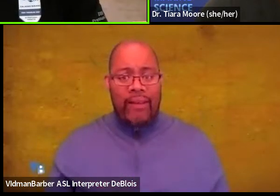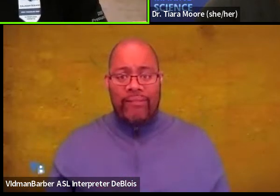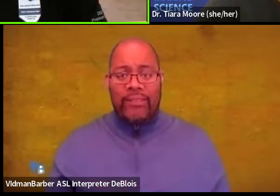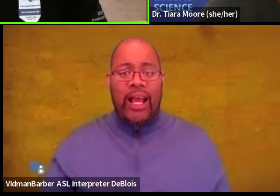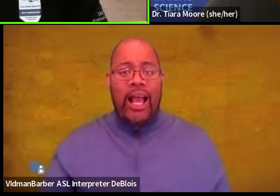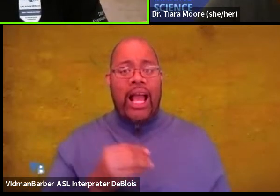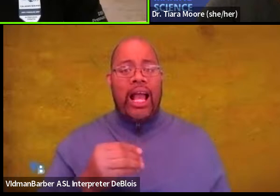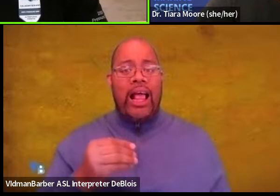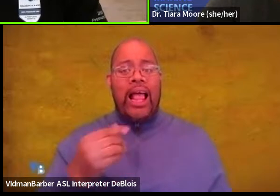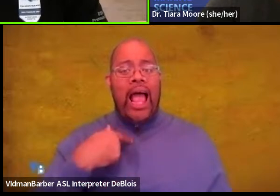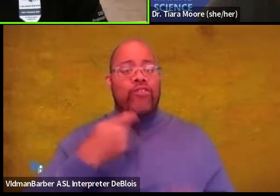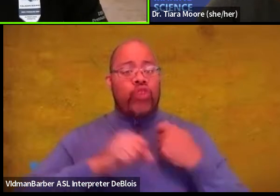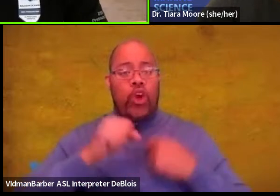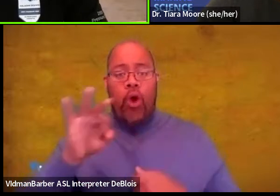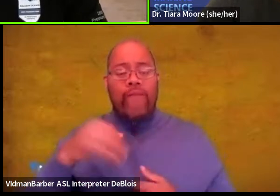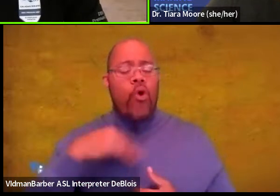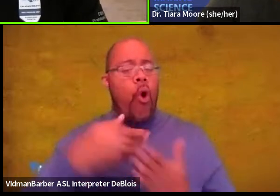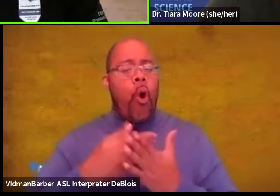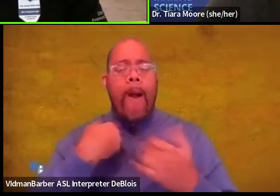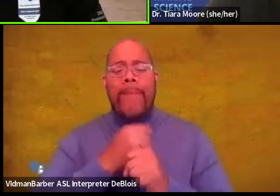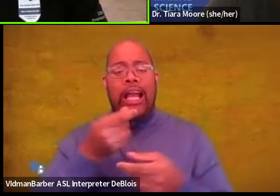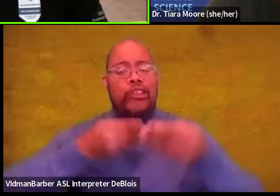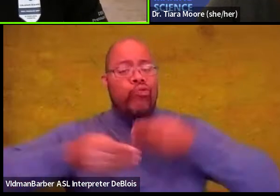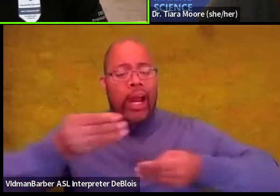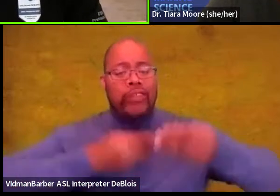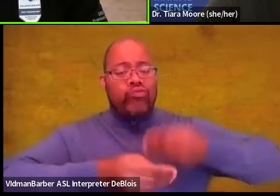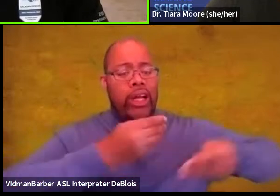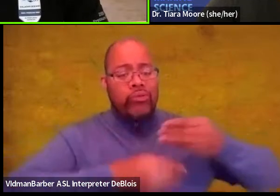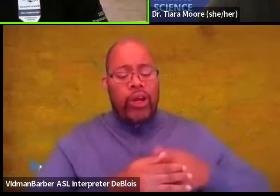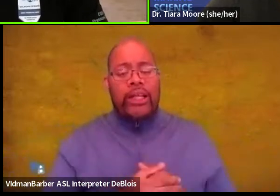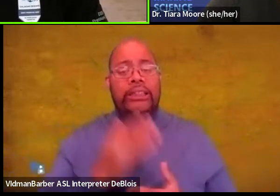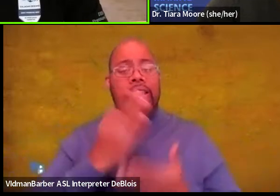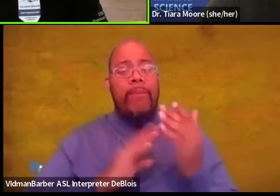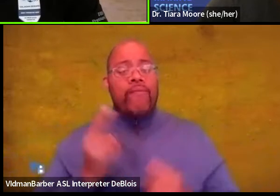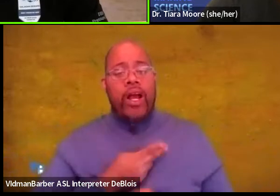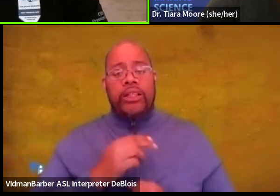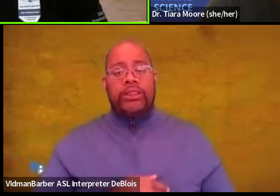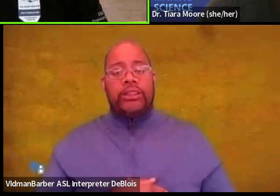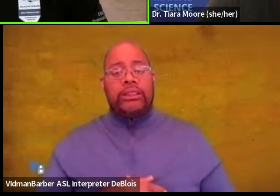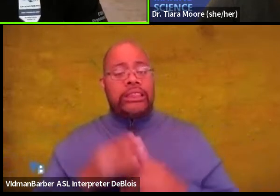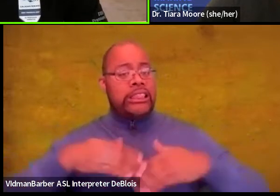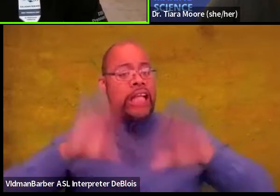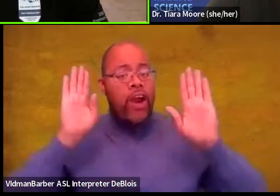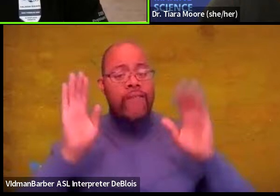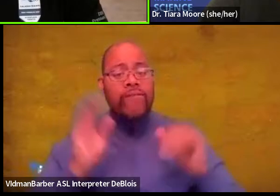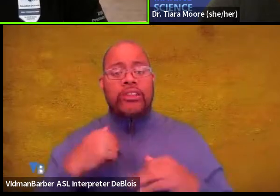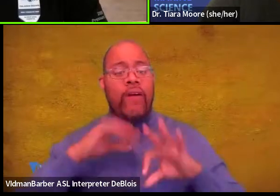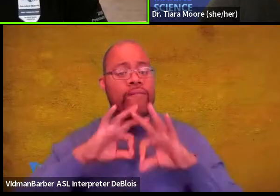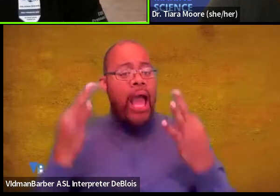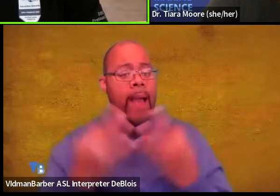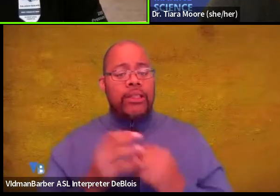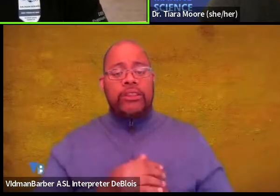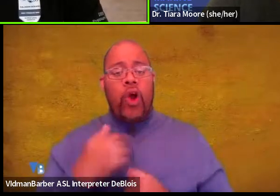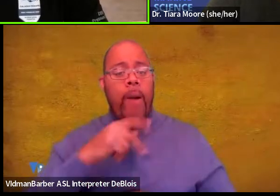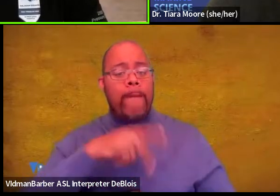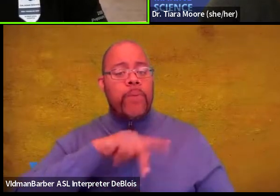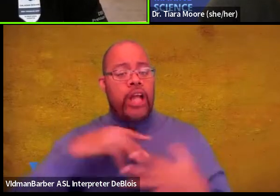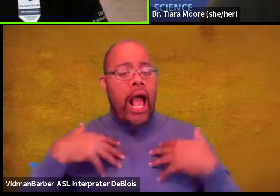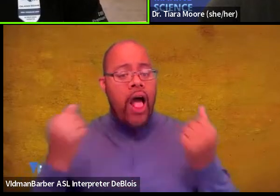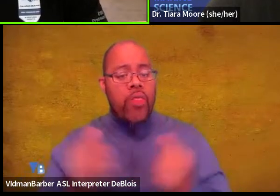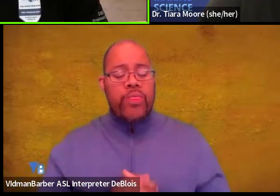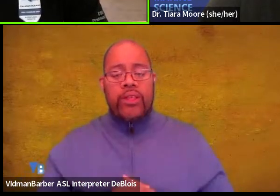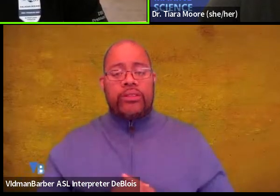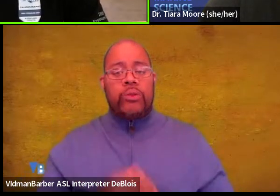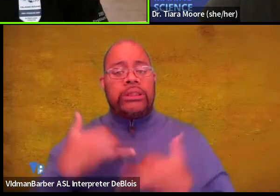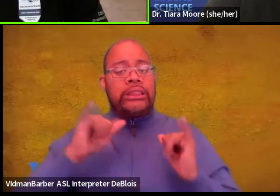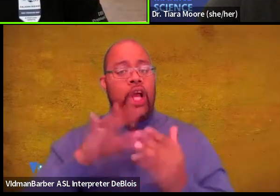And there are trade-offs. We are all making trade-offs. Some of us are sacrificing our families, our personal health.